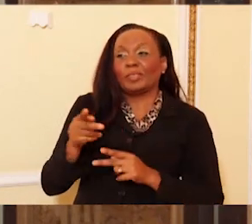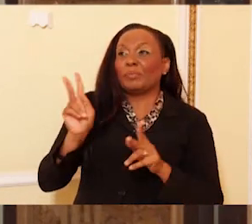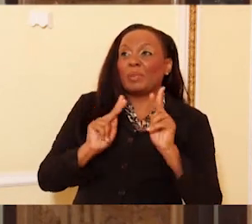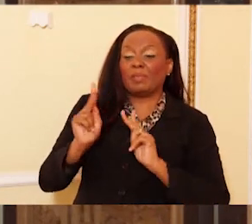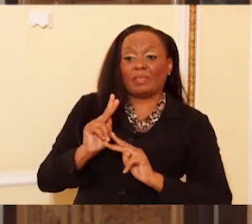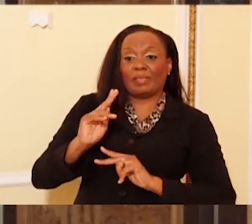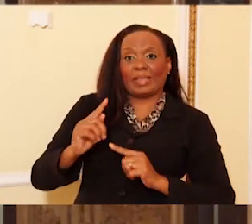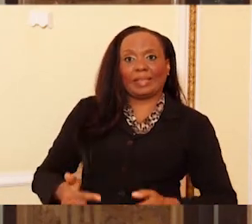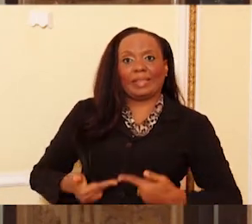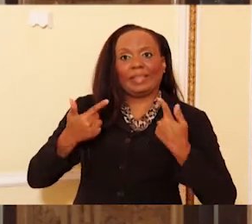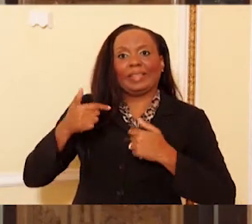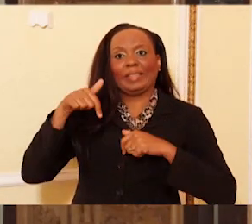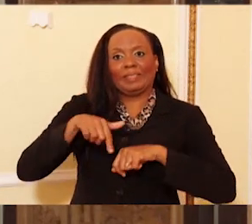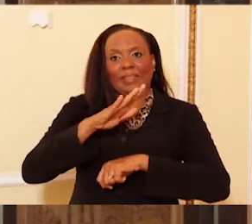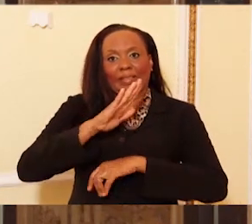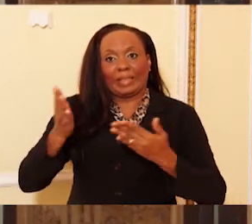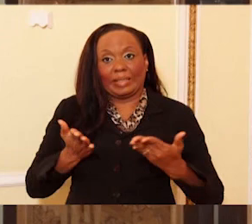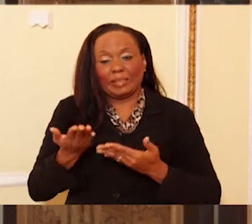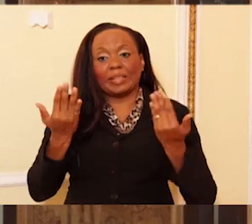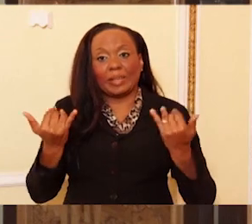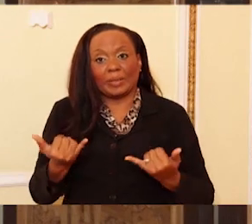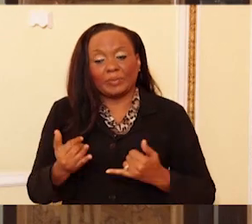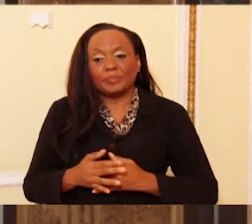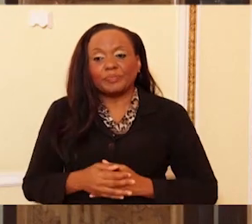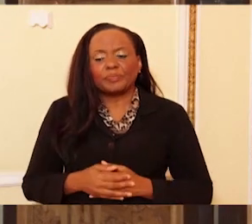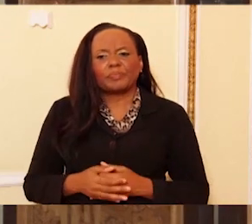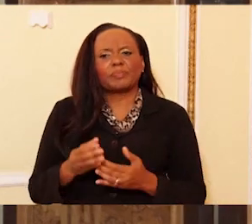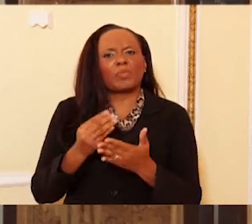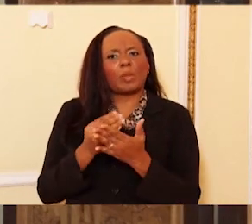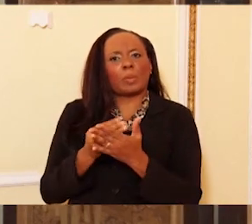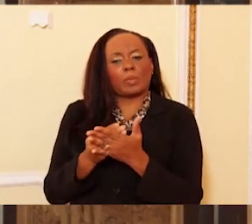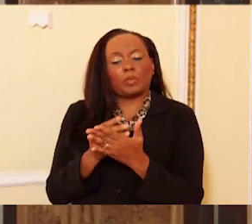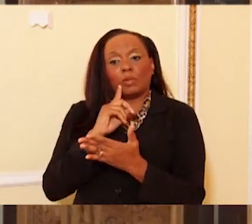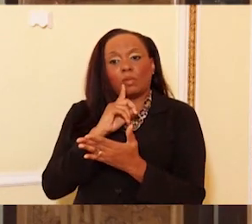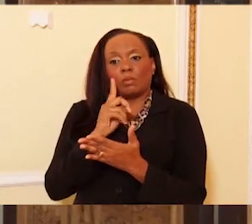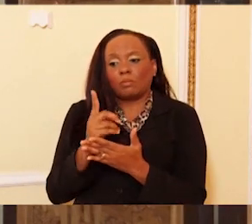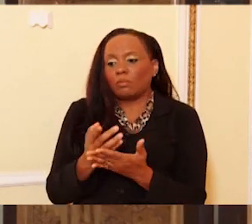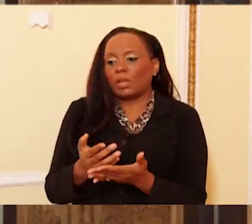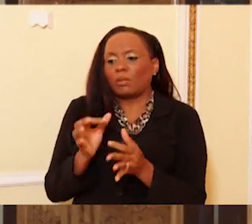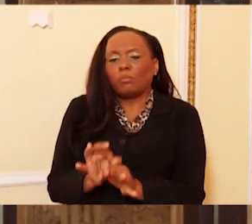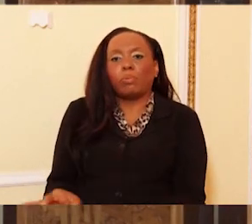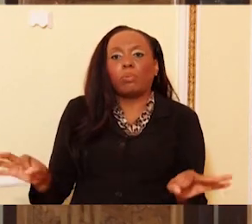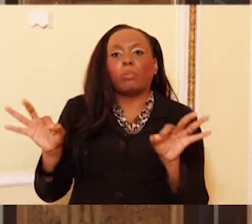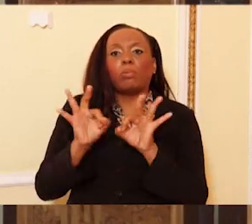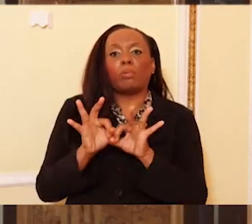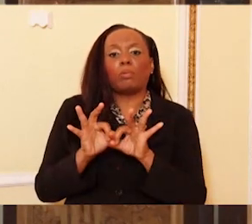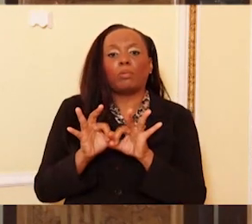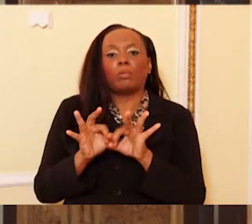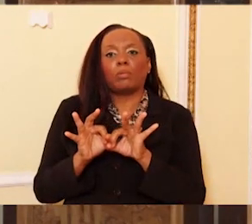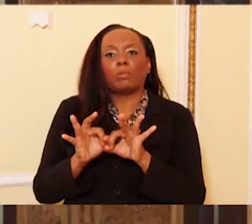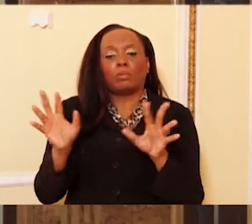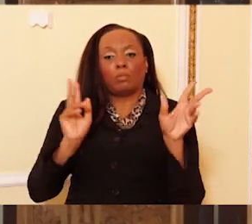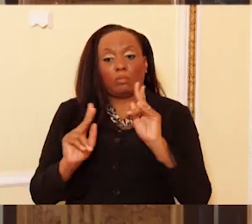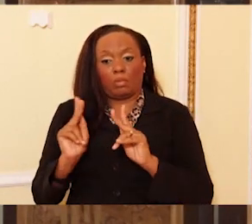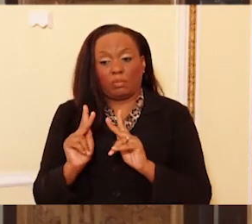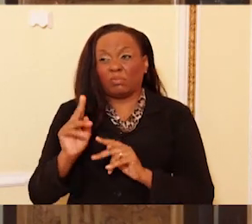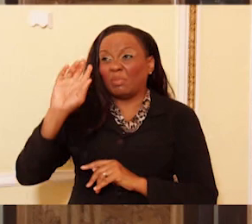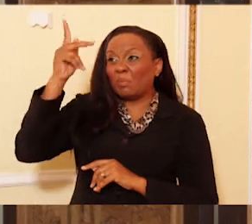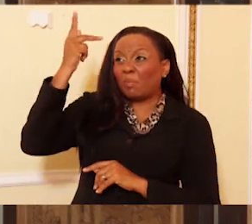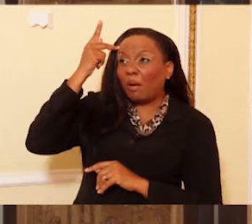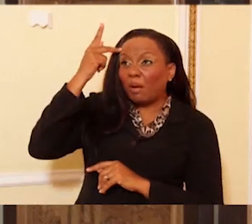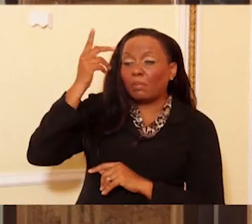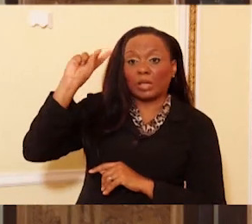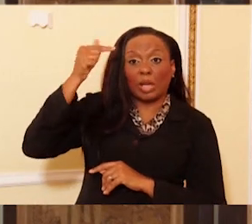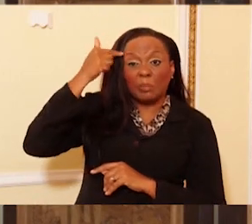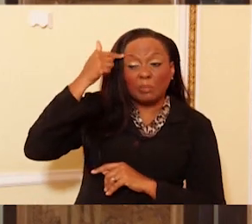hearts. This donation at this point in time is particularly important to all of us as members of Parliament, and I know